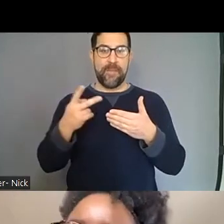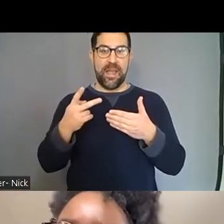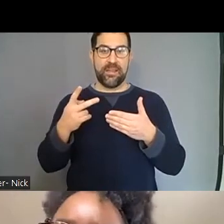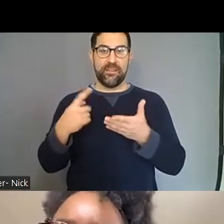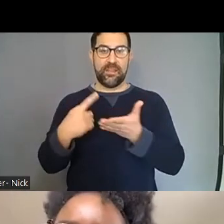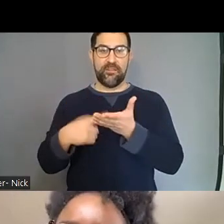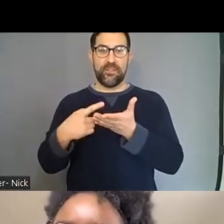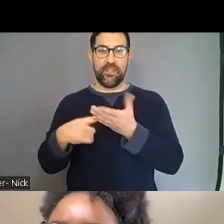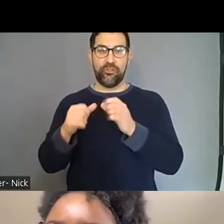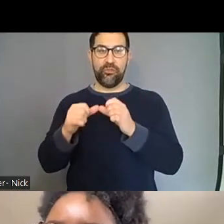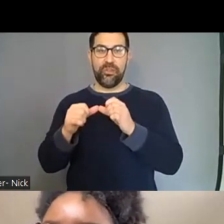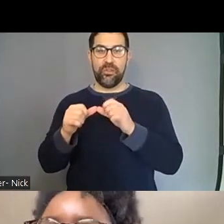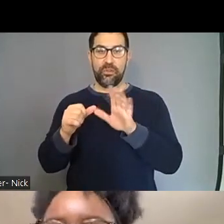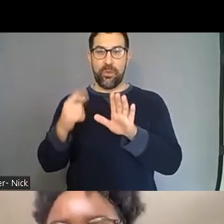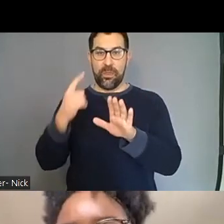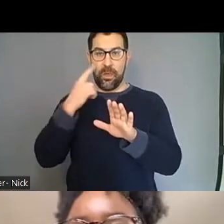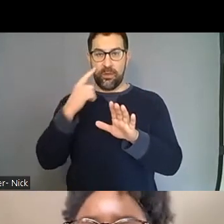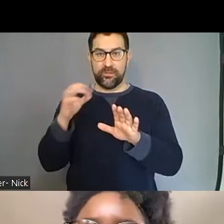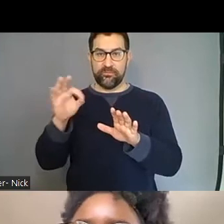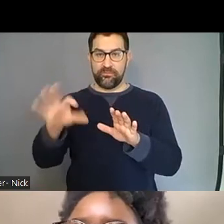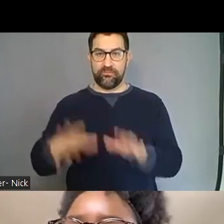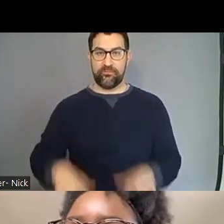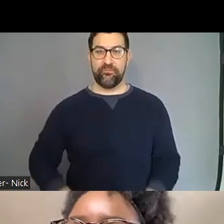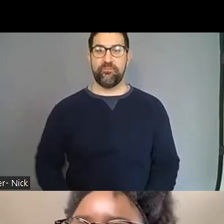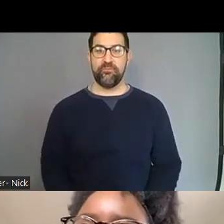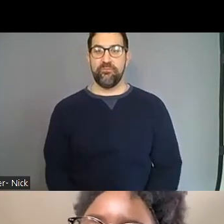conversation to continue your thoughts there.